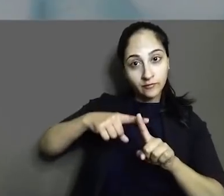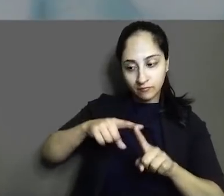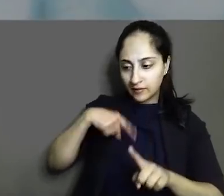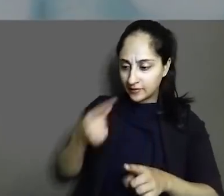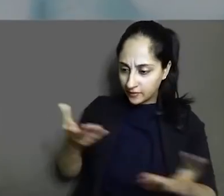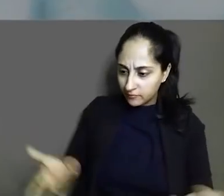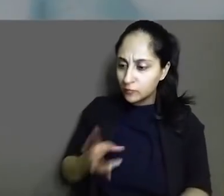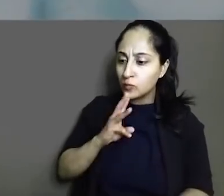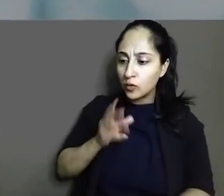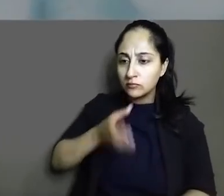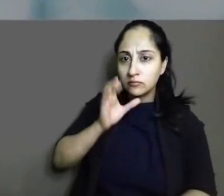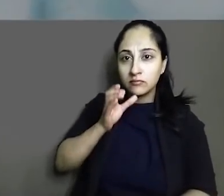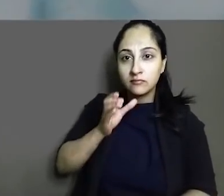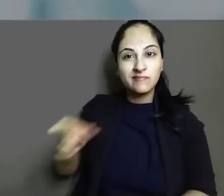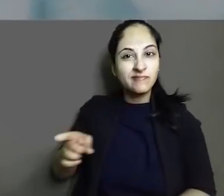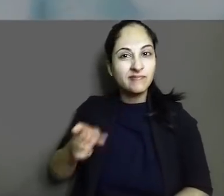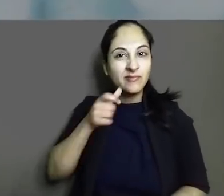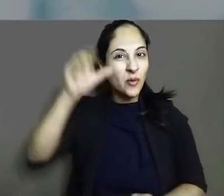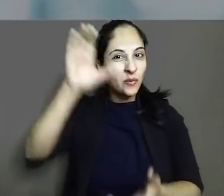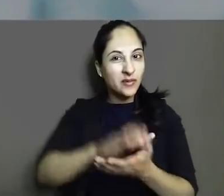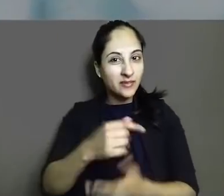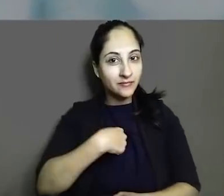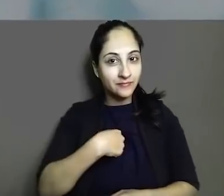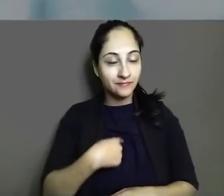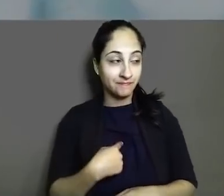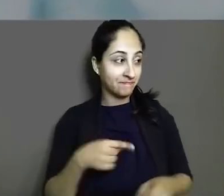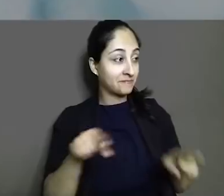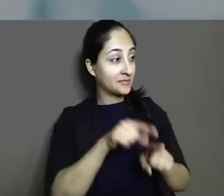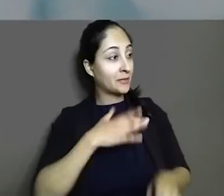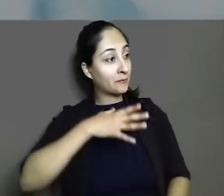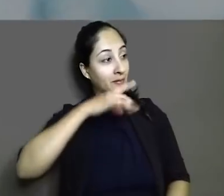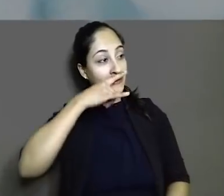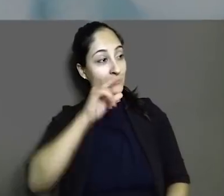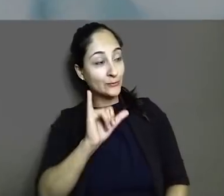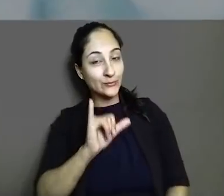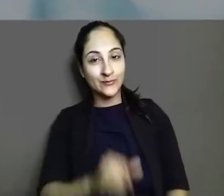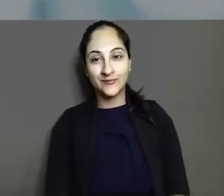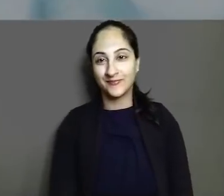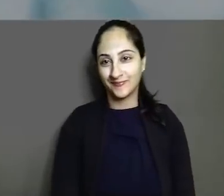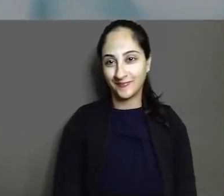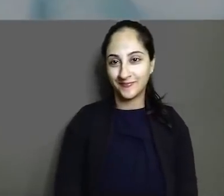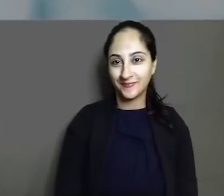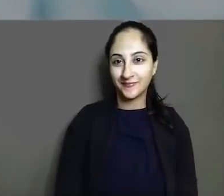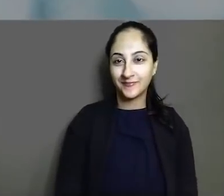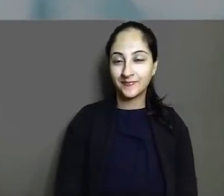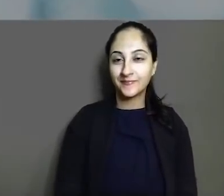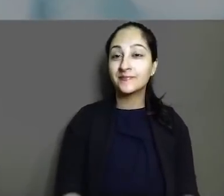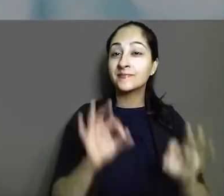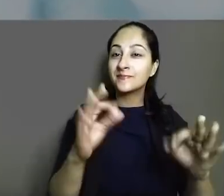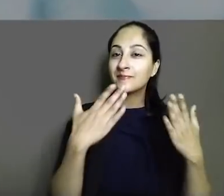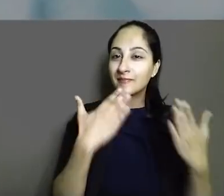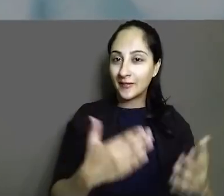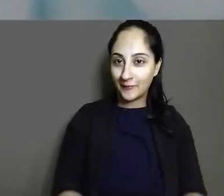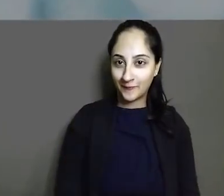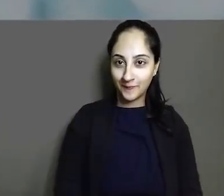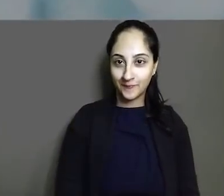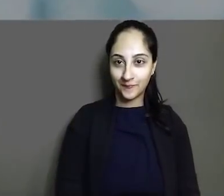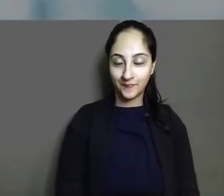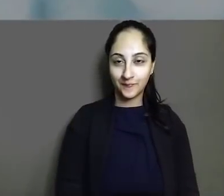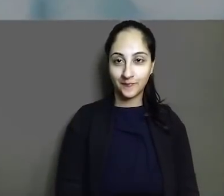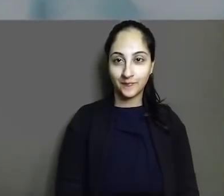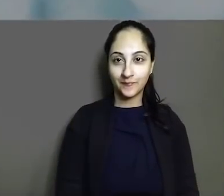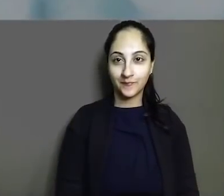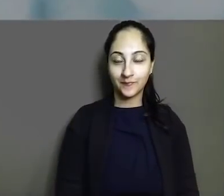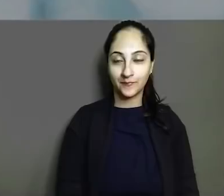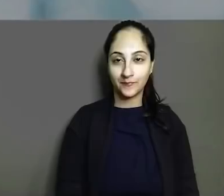the vaccine or the vaccines and specifically the approved ones, but we know that there are more vaccines out there. And so we've had lots